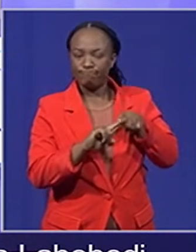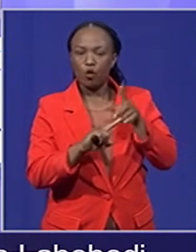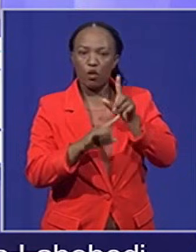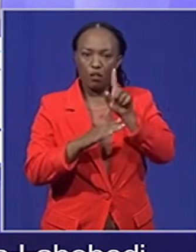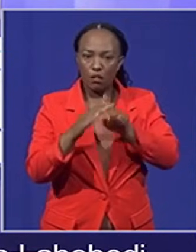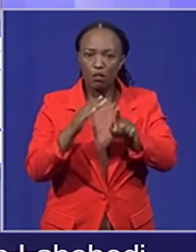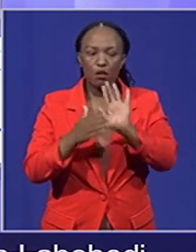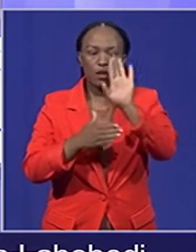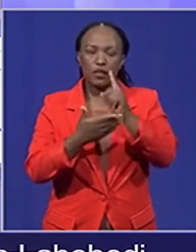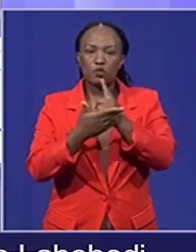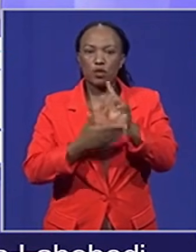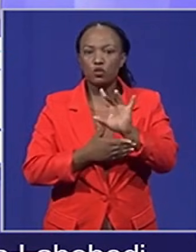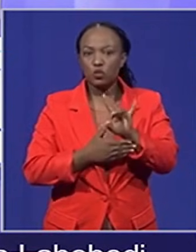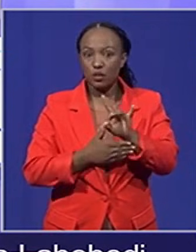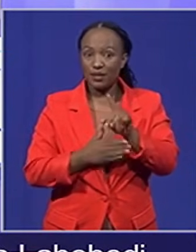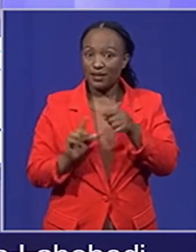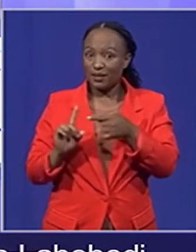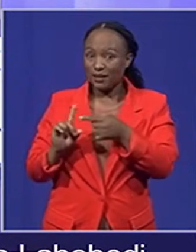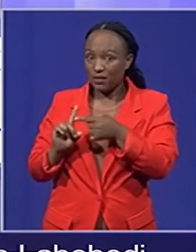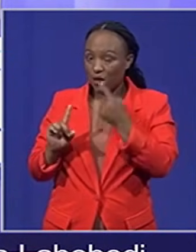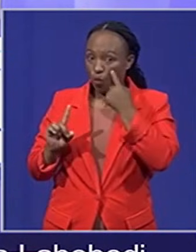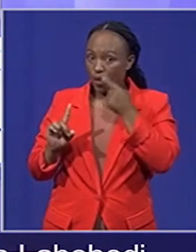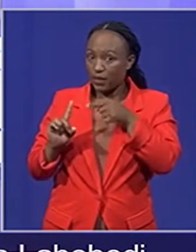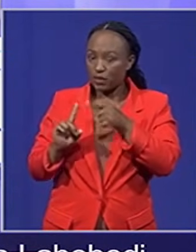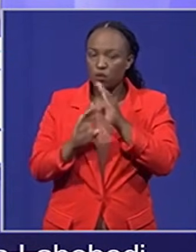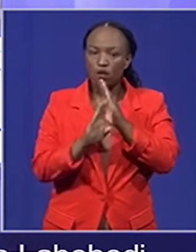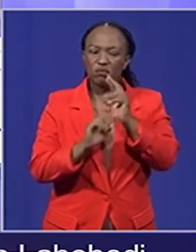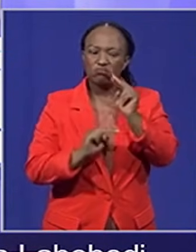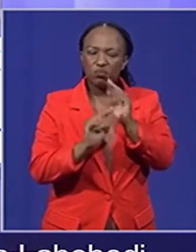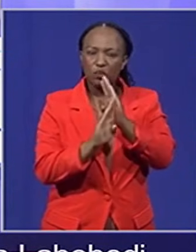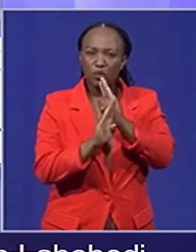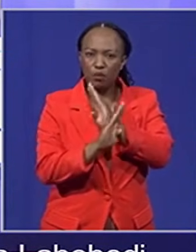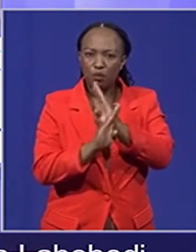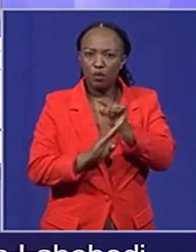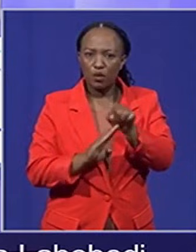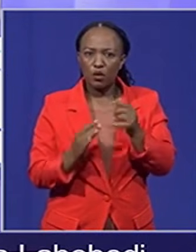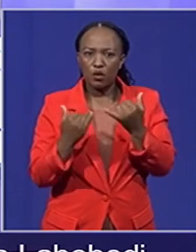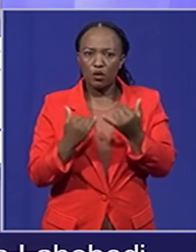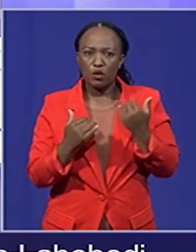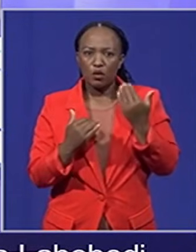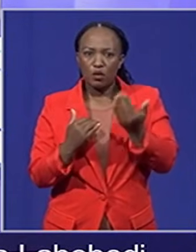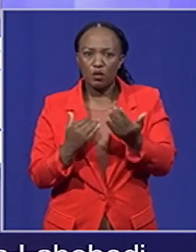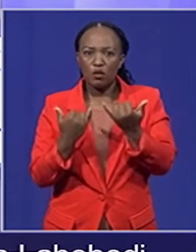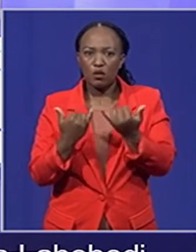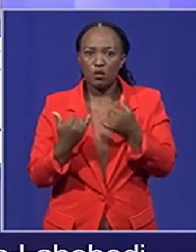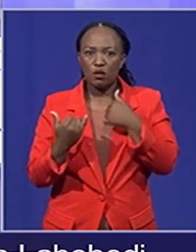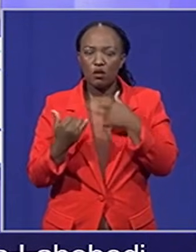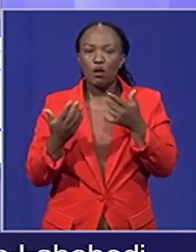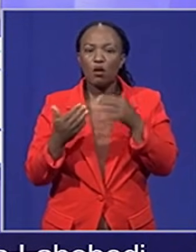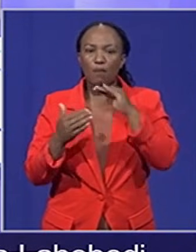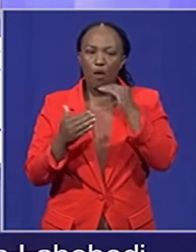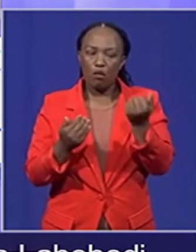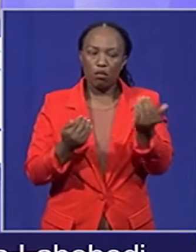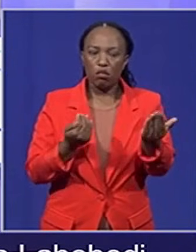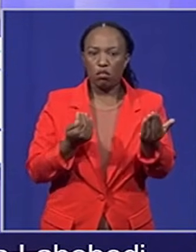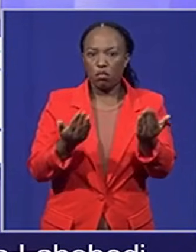tlhatsi yeo e tla tšwelela ka boripana ka sephiring se moraga boramolao ba tliše dikgopelo tše pedi tšeo di arogantšwego tša